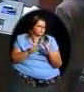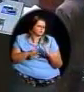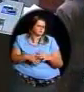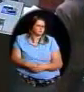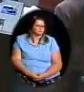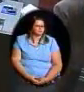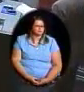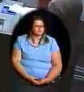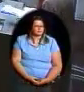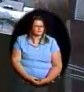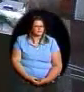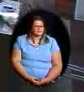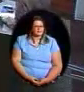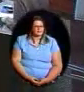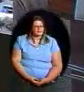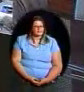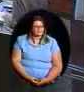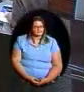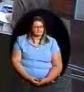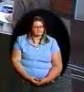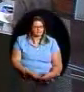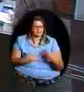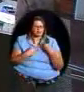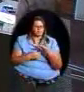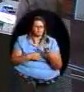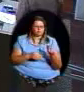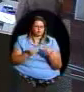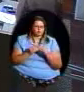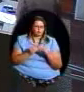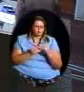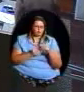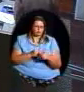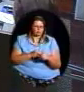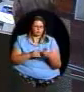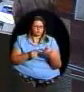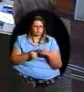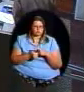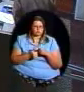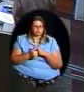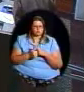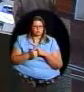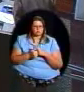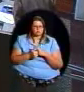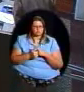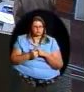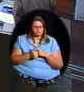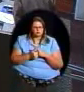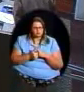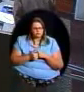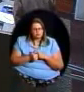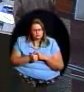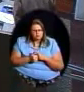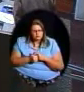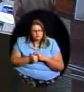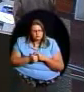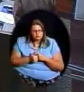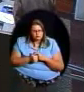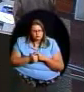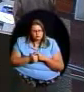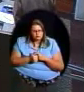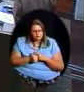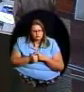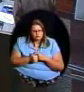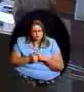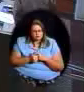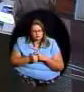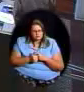I did have a couple more questions. One deals with a CTC that will